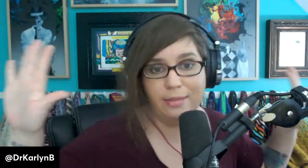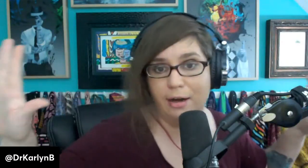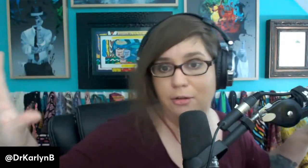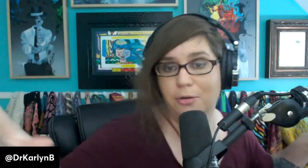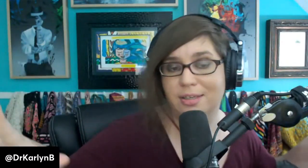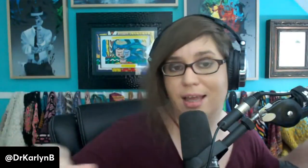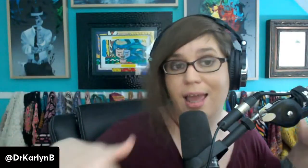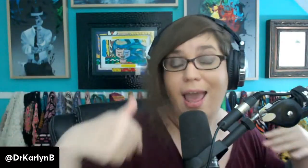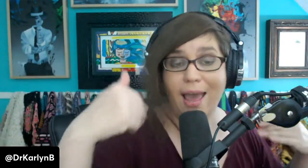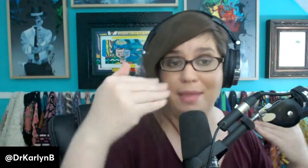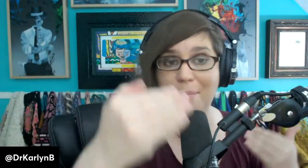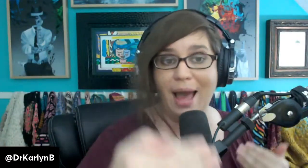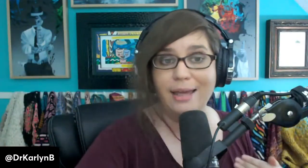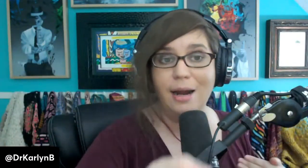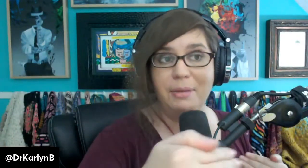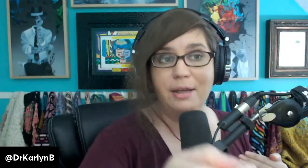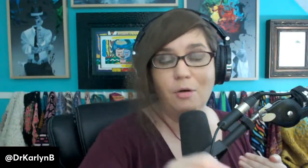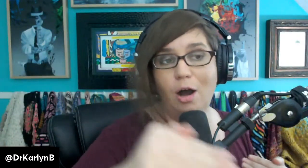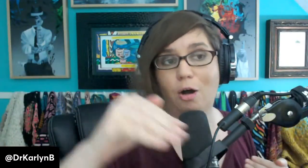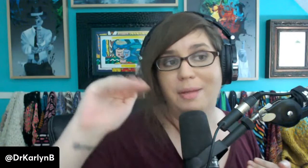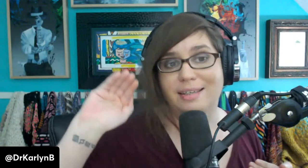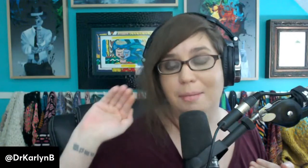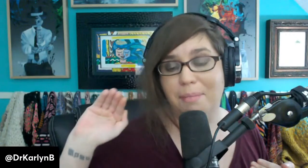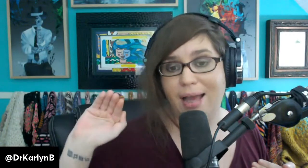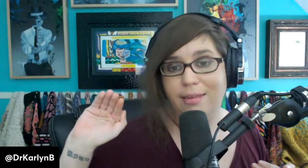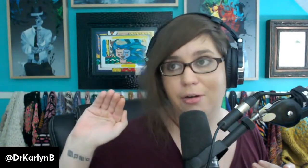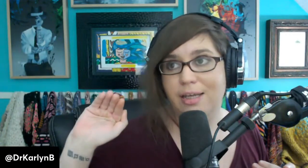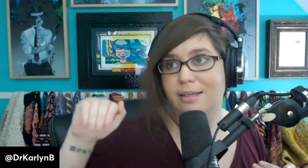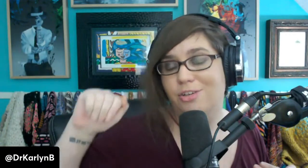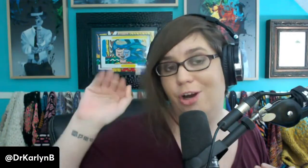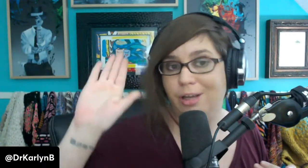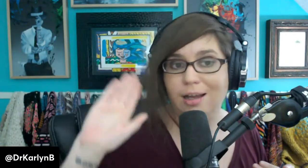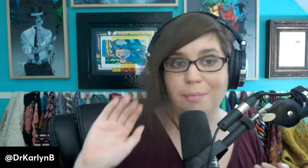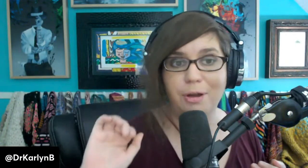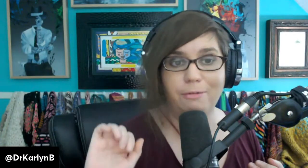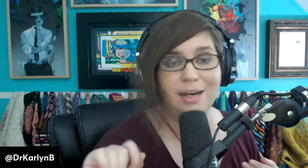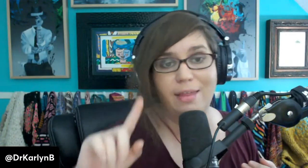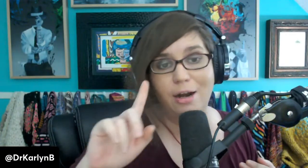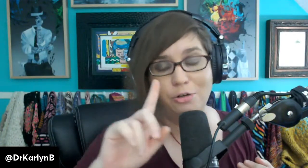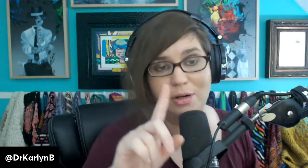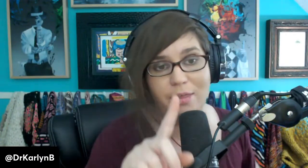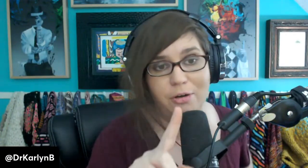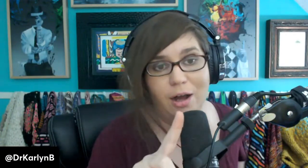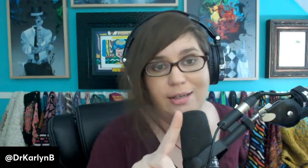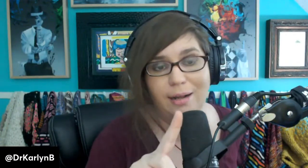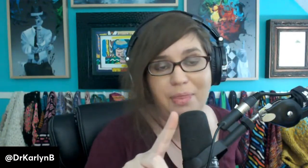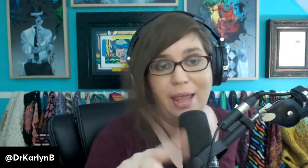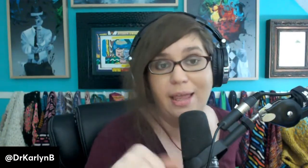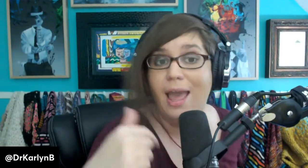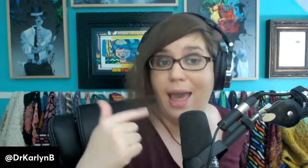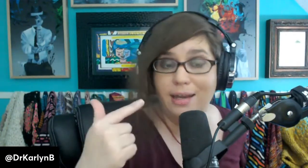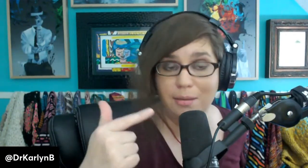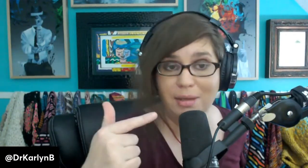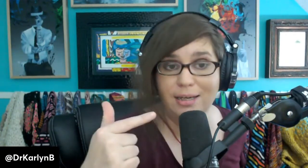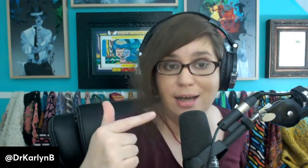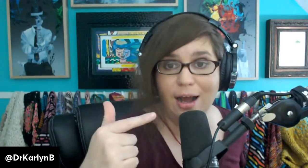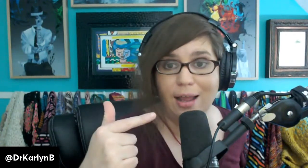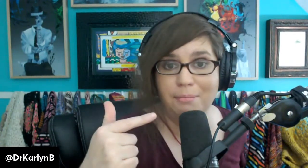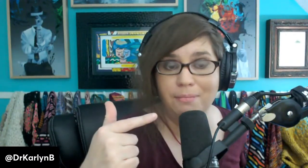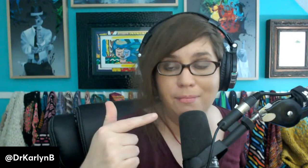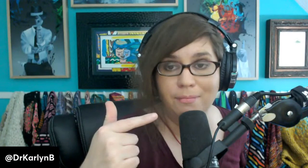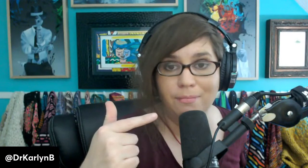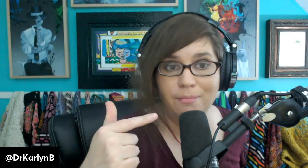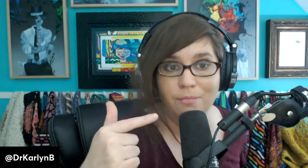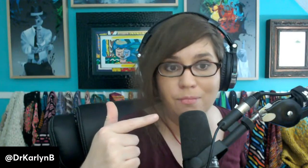winning, they're losing. And they pack it up and go home and sit back in their easy chair and kick up their feet and they don't do another goddamn thing. And in the